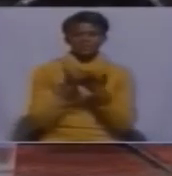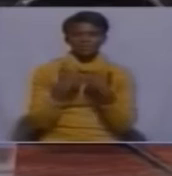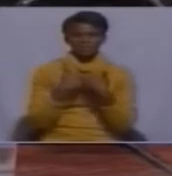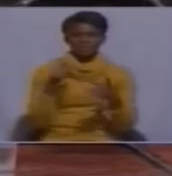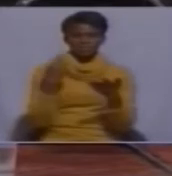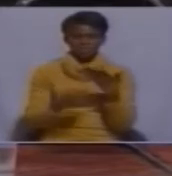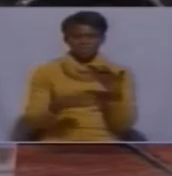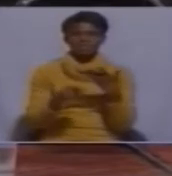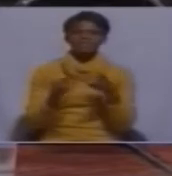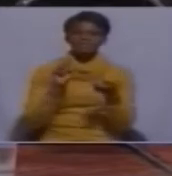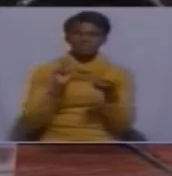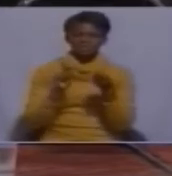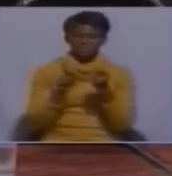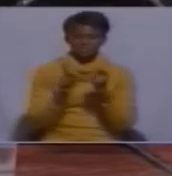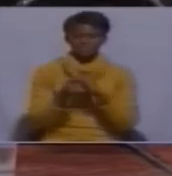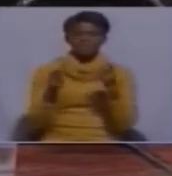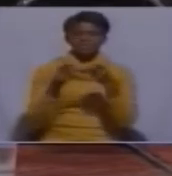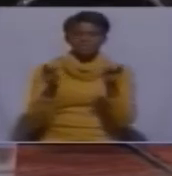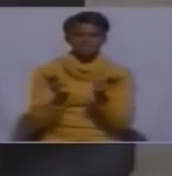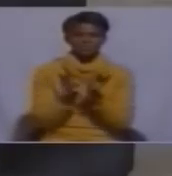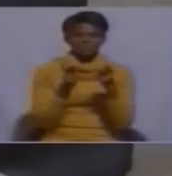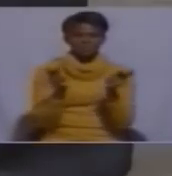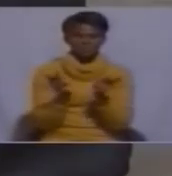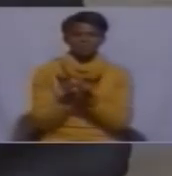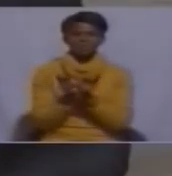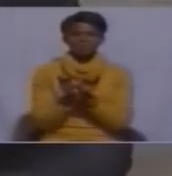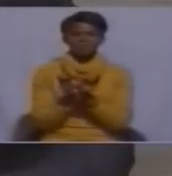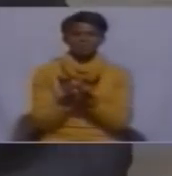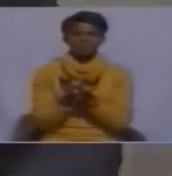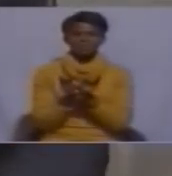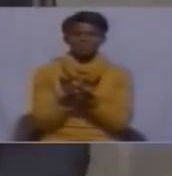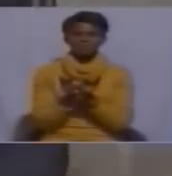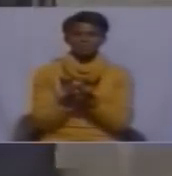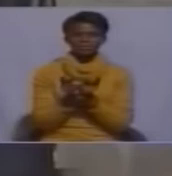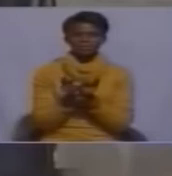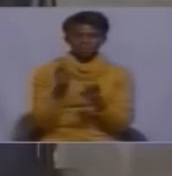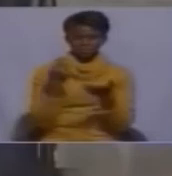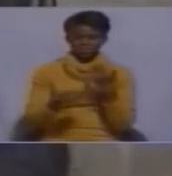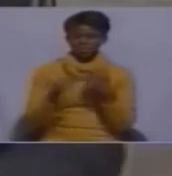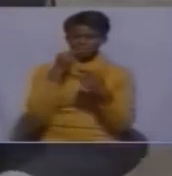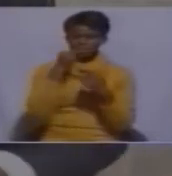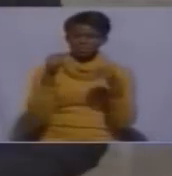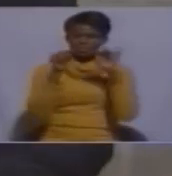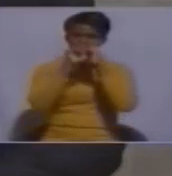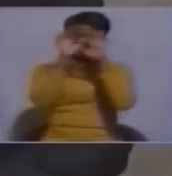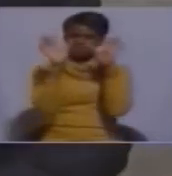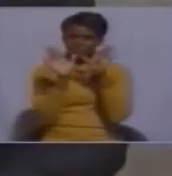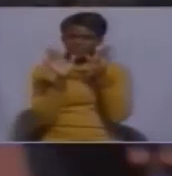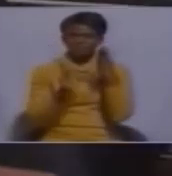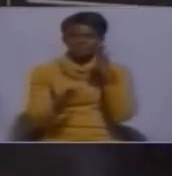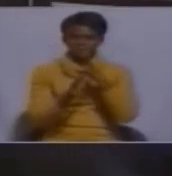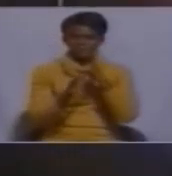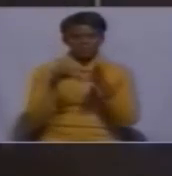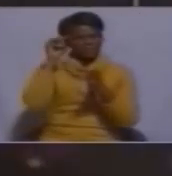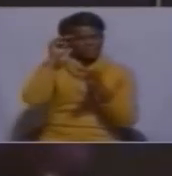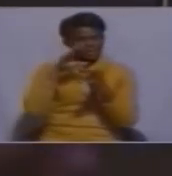be the transitional position. So what you're saying clearly is that the position of deputy ministers has